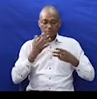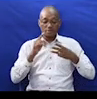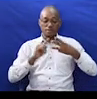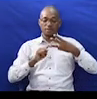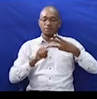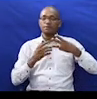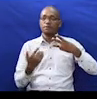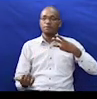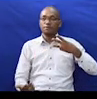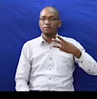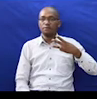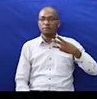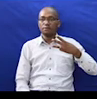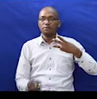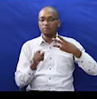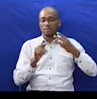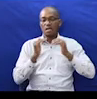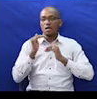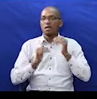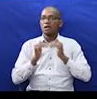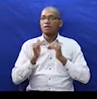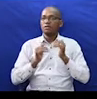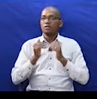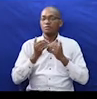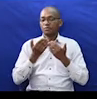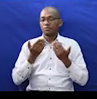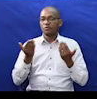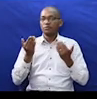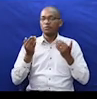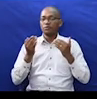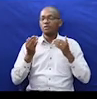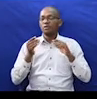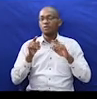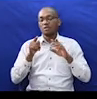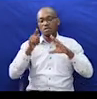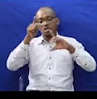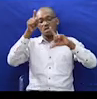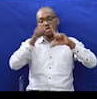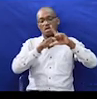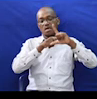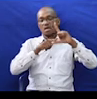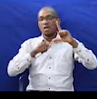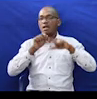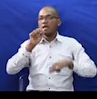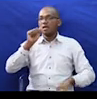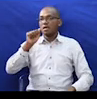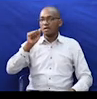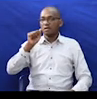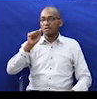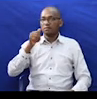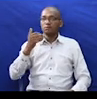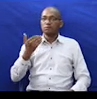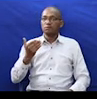which is the ratio of cosine of the angle A. So cosine of the angle